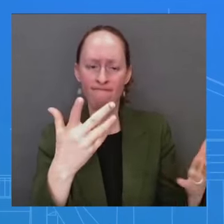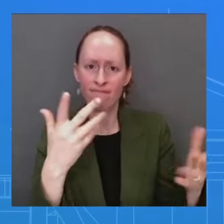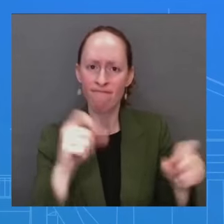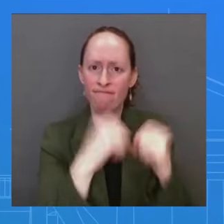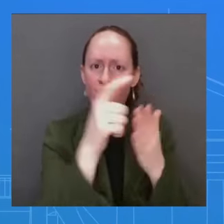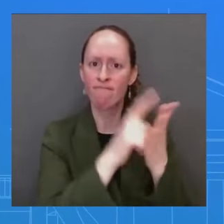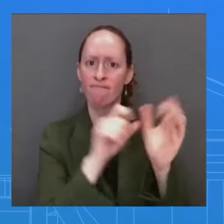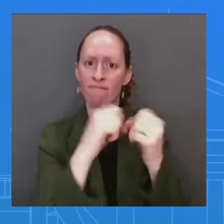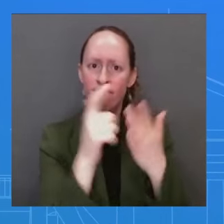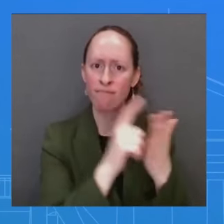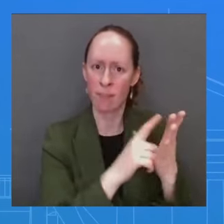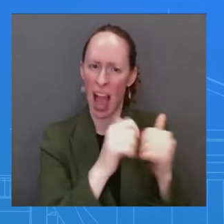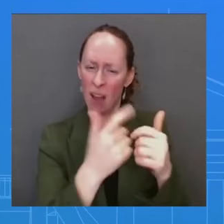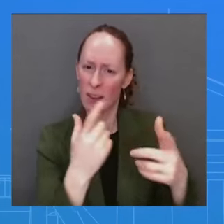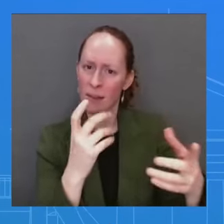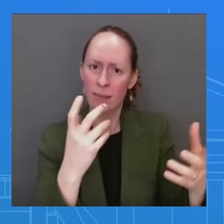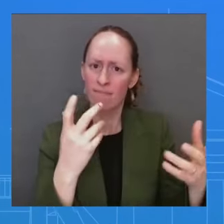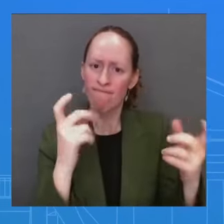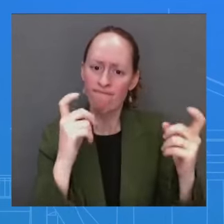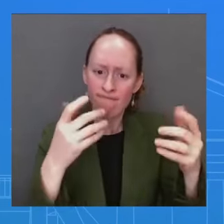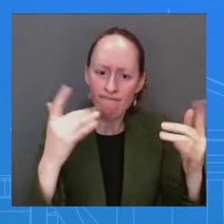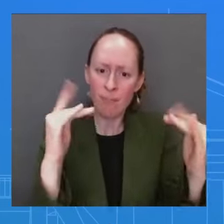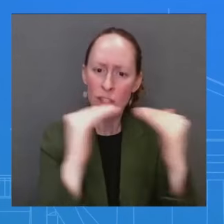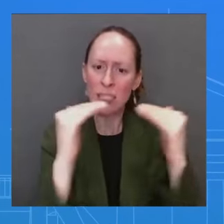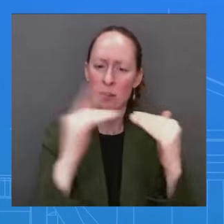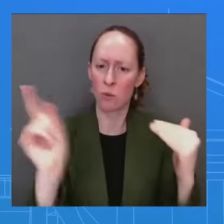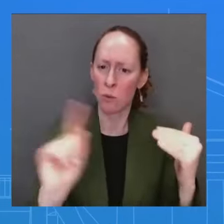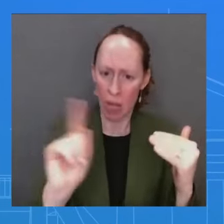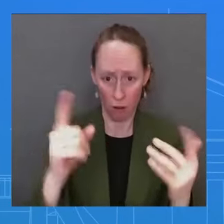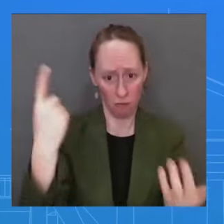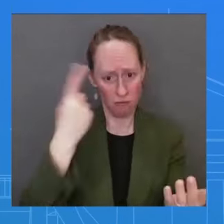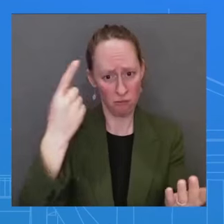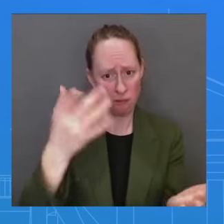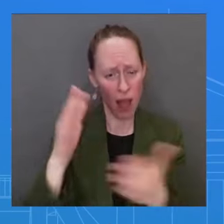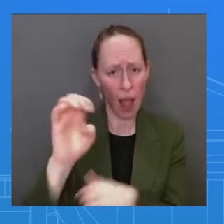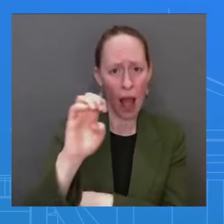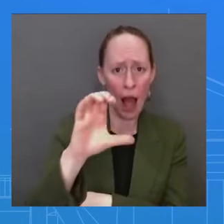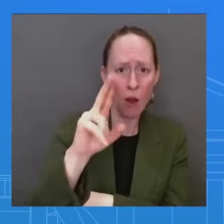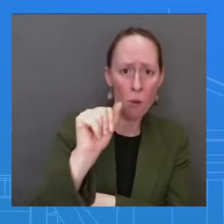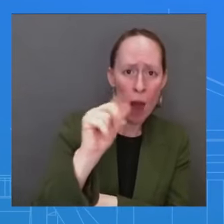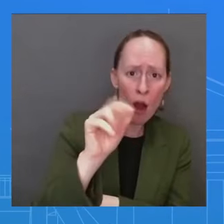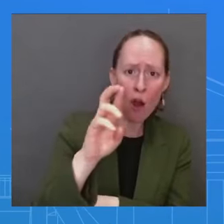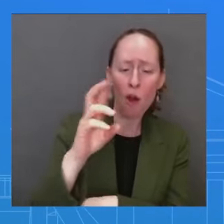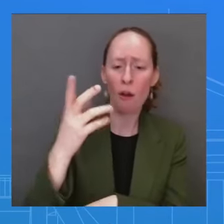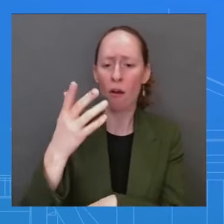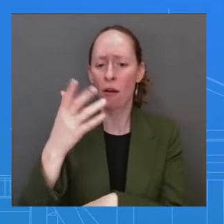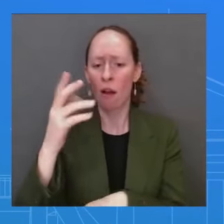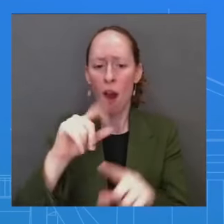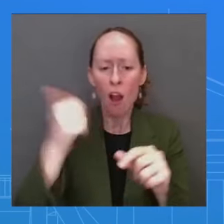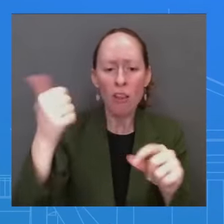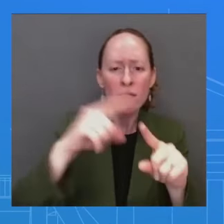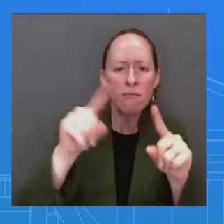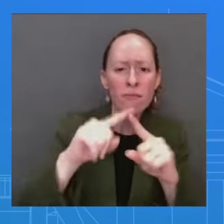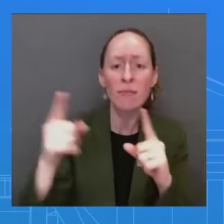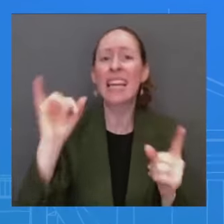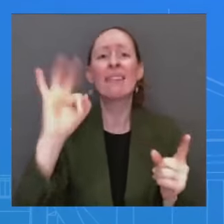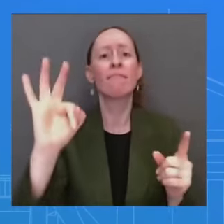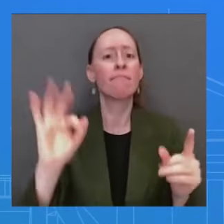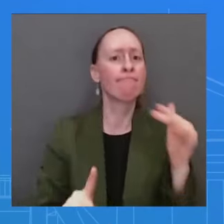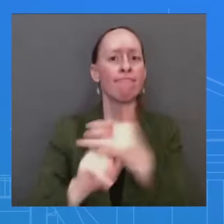Latin American countries using kind of extrajudicial measures, states of emergency, in order to deal with these